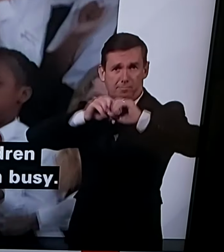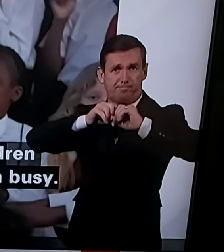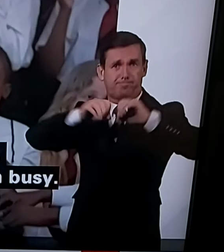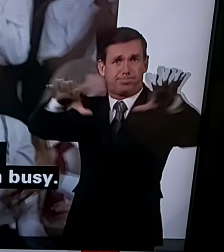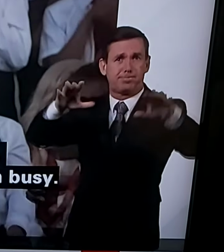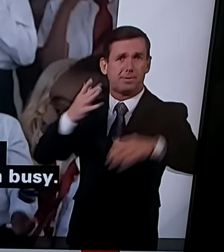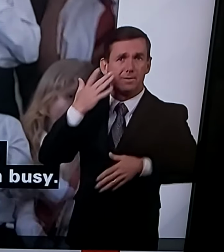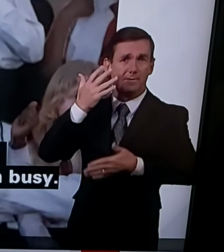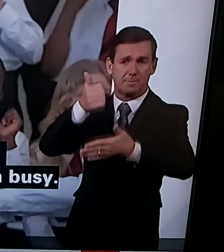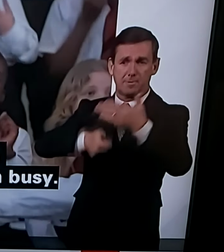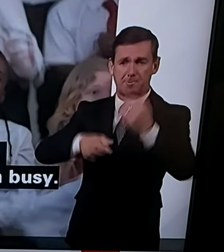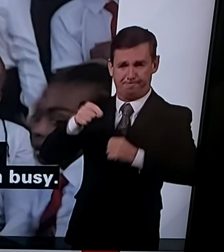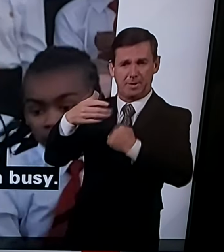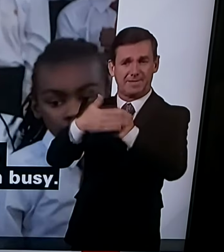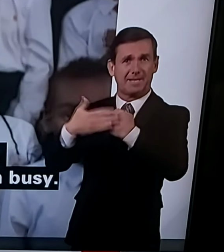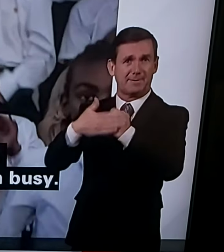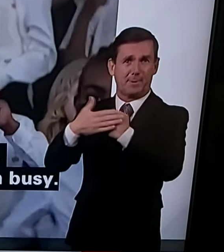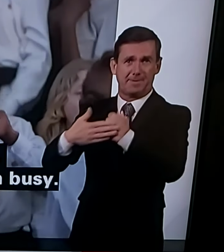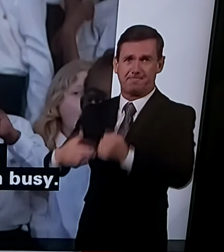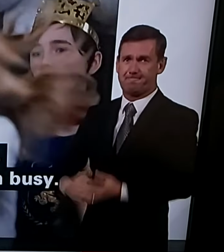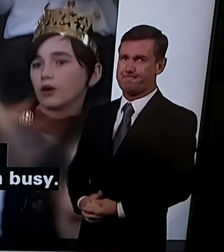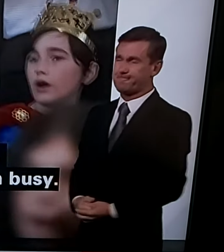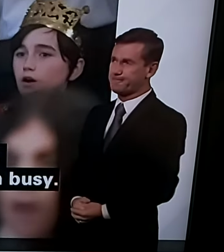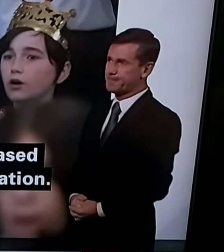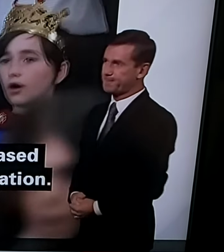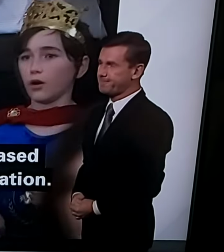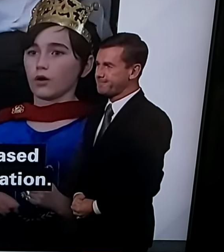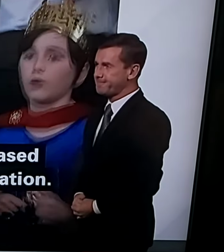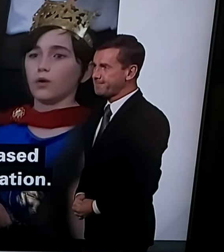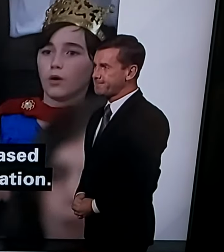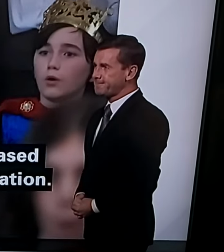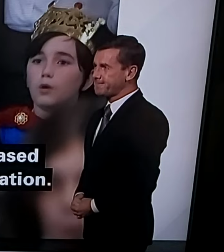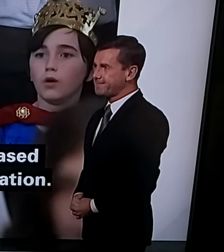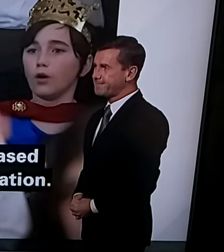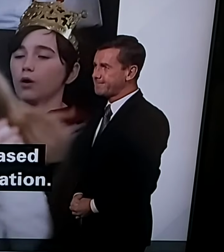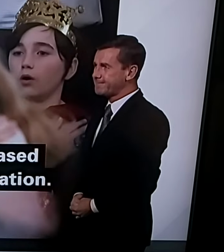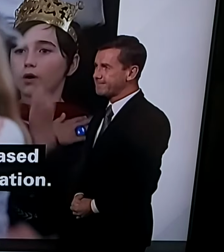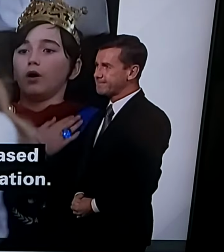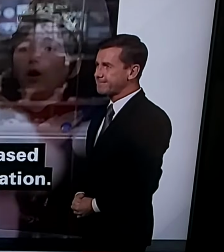King's coronation. Ricky Baleto, BBC News.